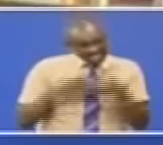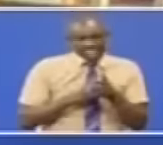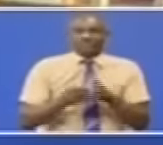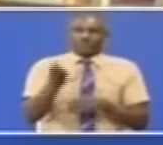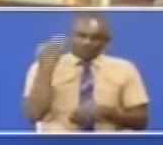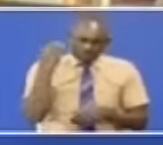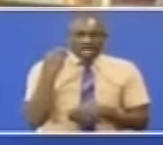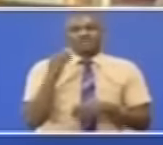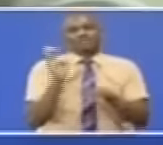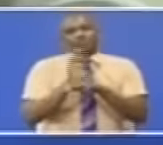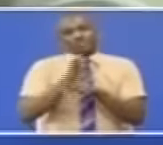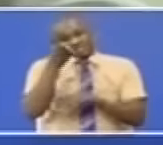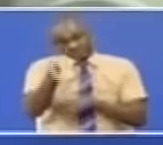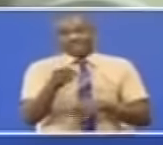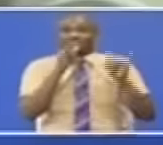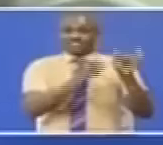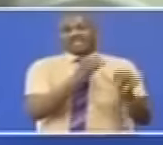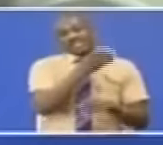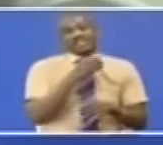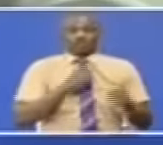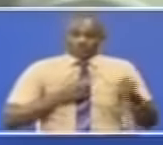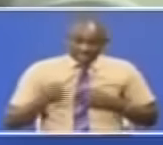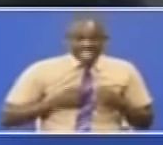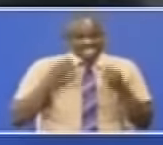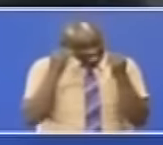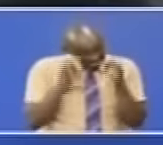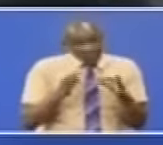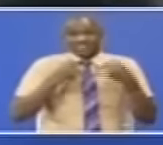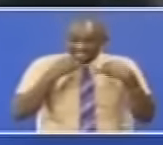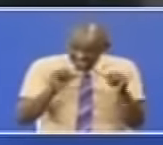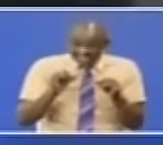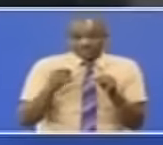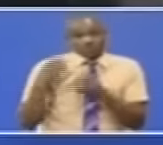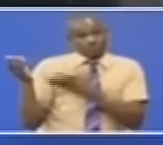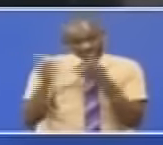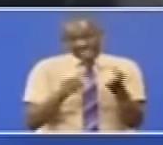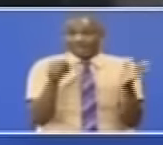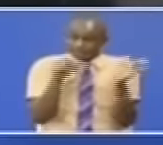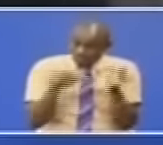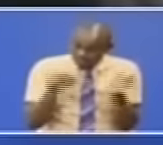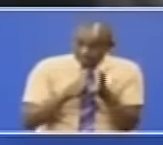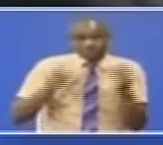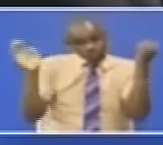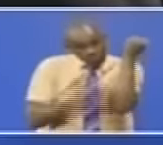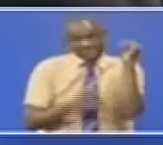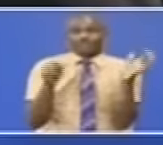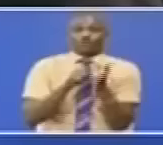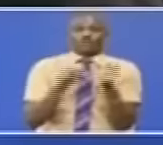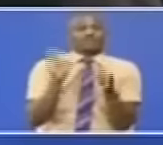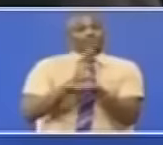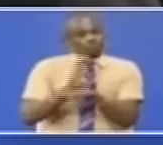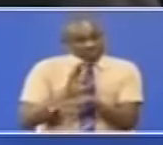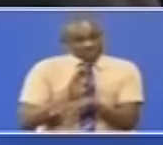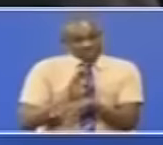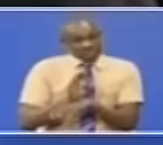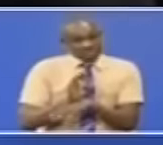Burundian officials currently exiled in Rwanda if any of them tried to advance any plans that would worsen the Burundian crisis within